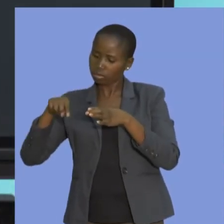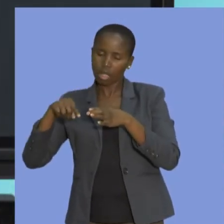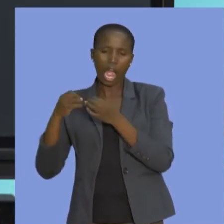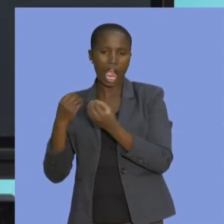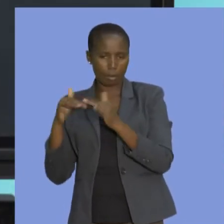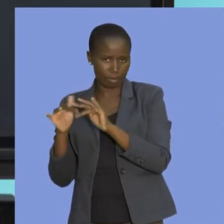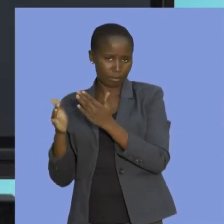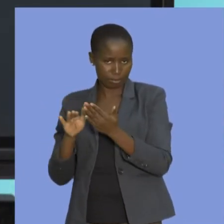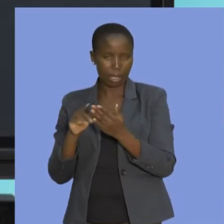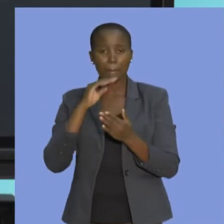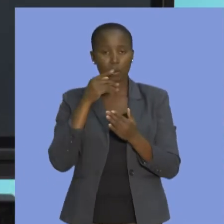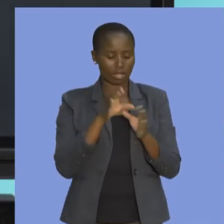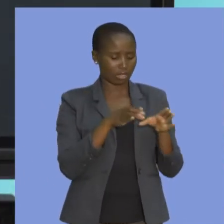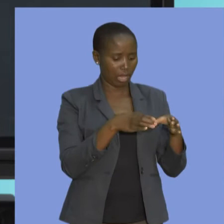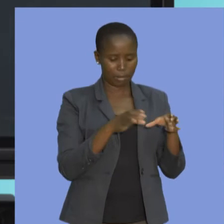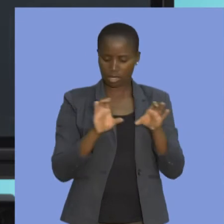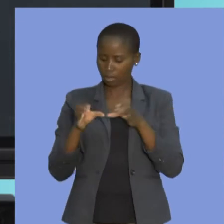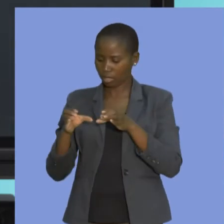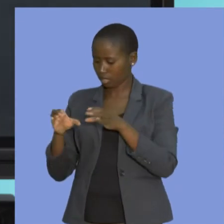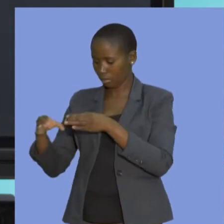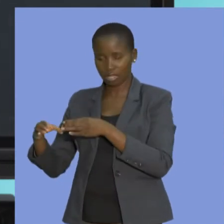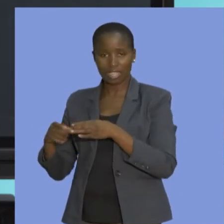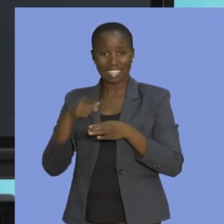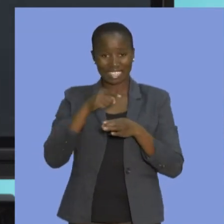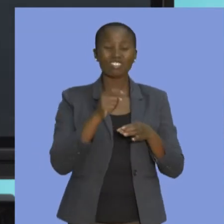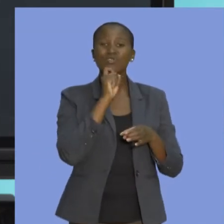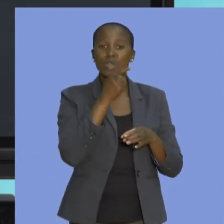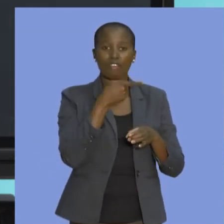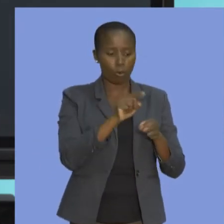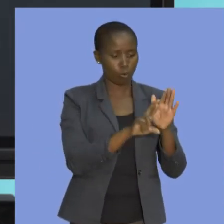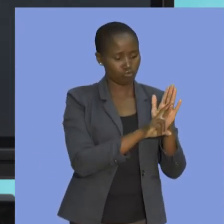we use it to represent